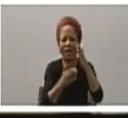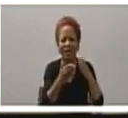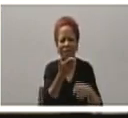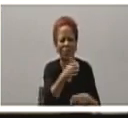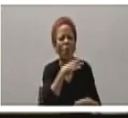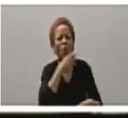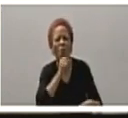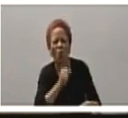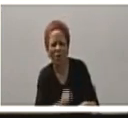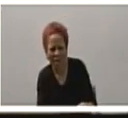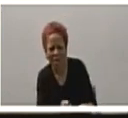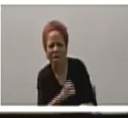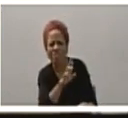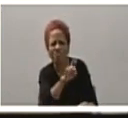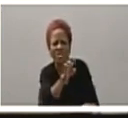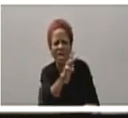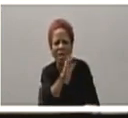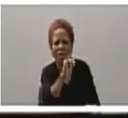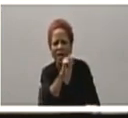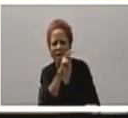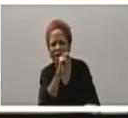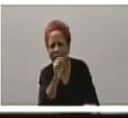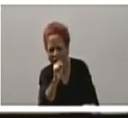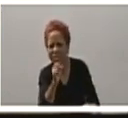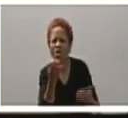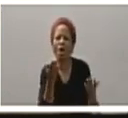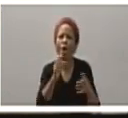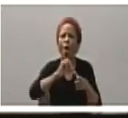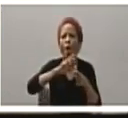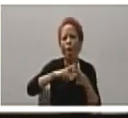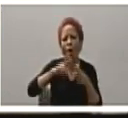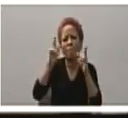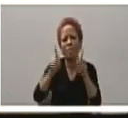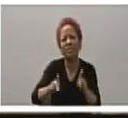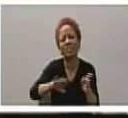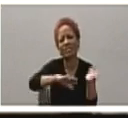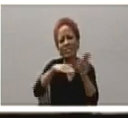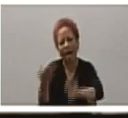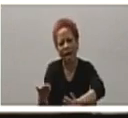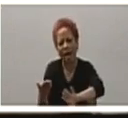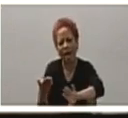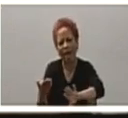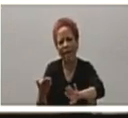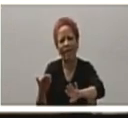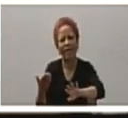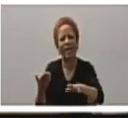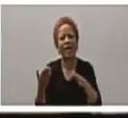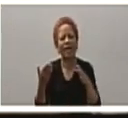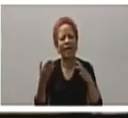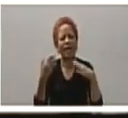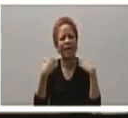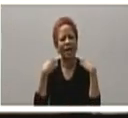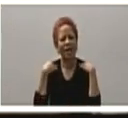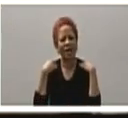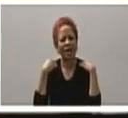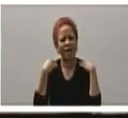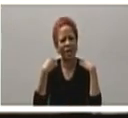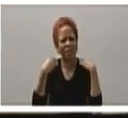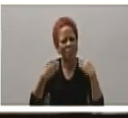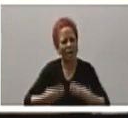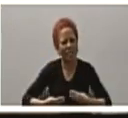loved ones, the remains of somebody, which is the body